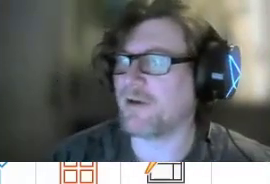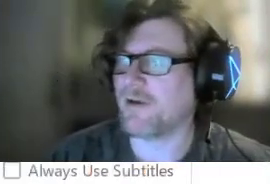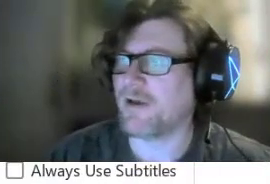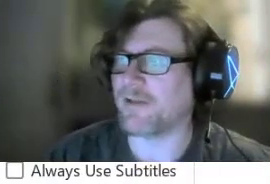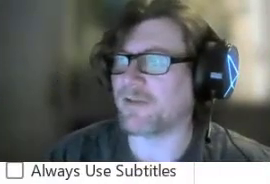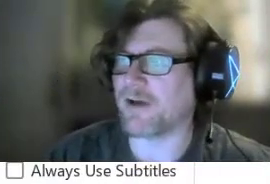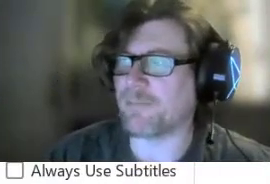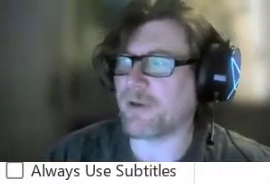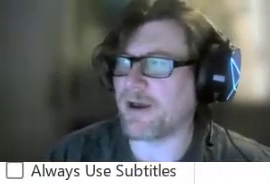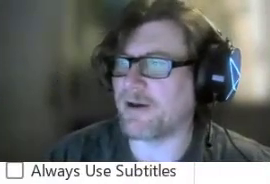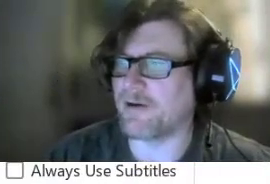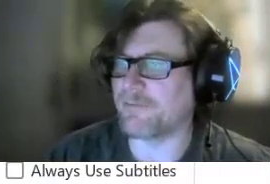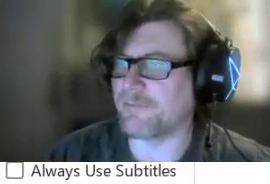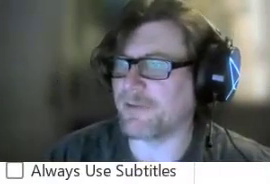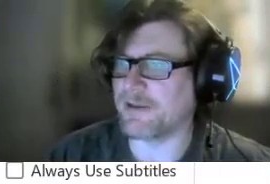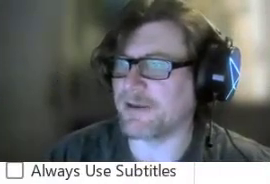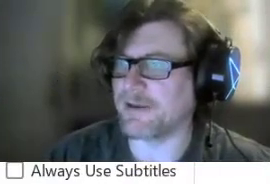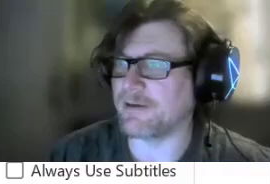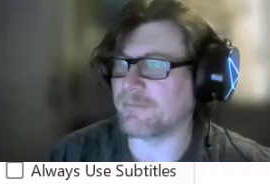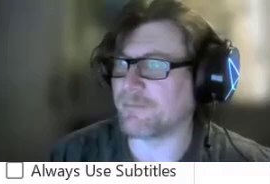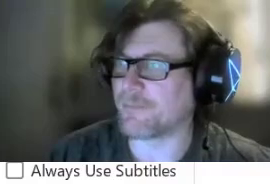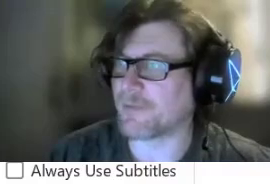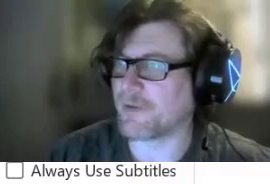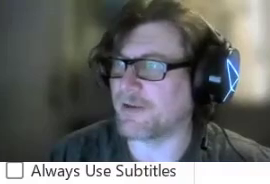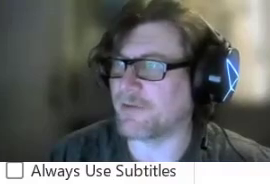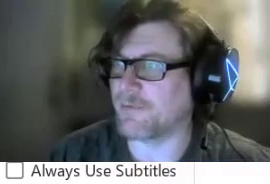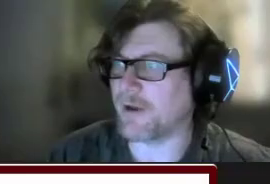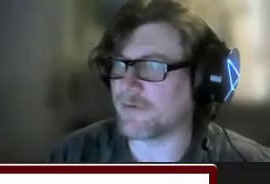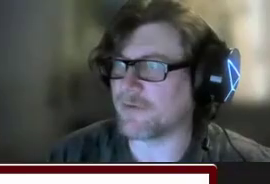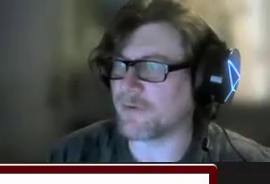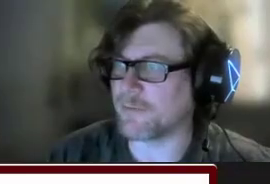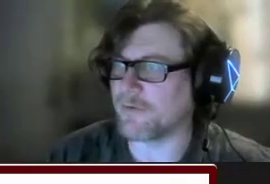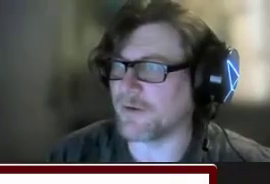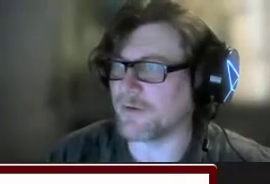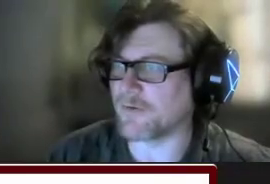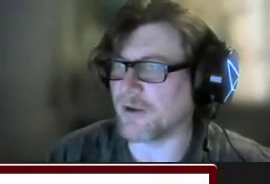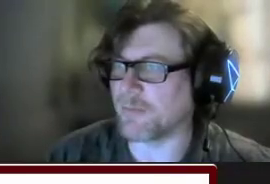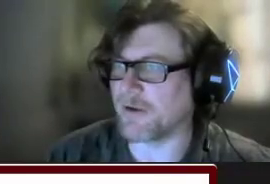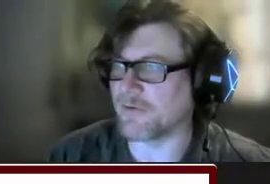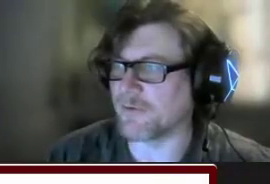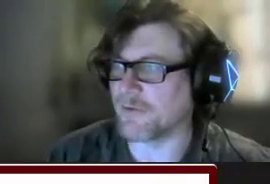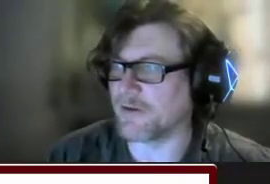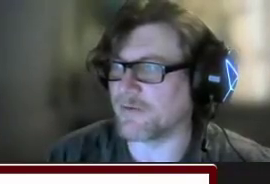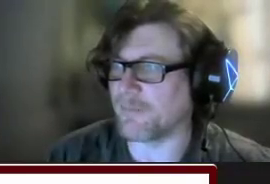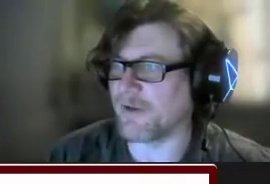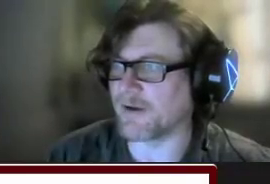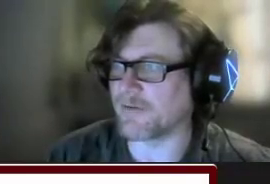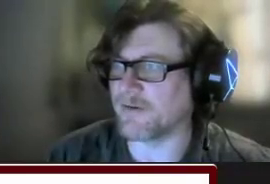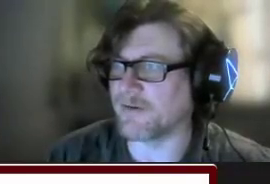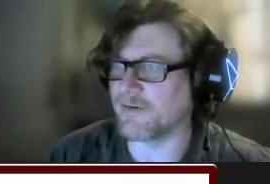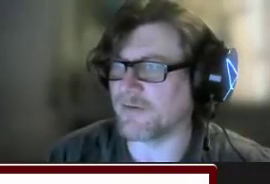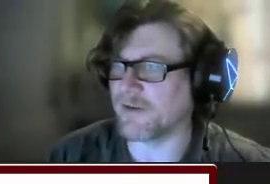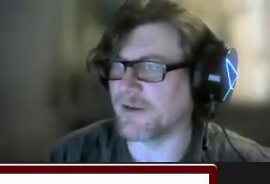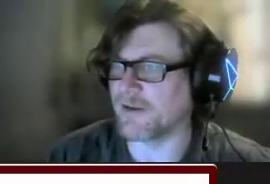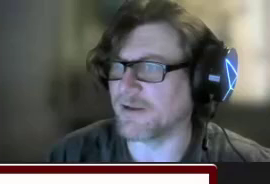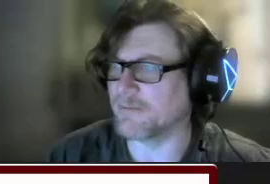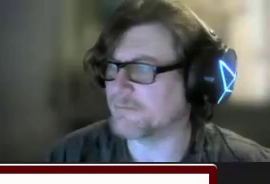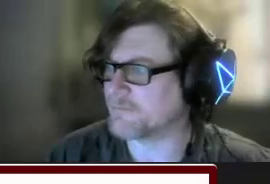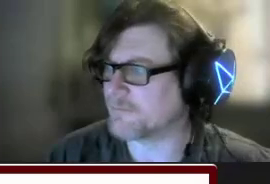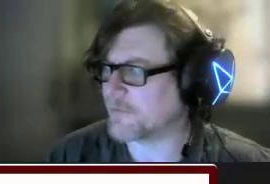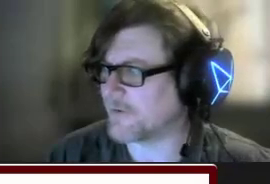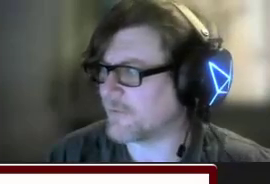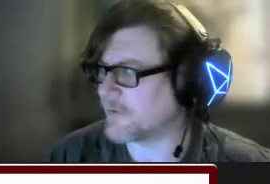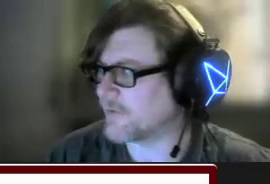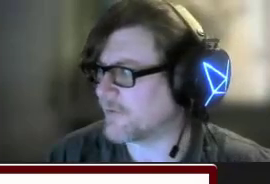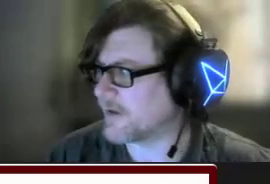sized. At the top we have in the view master, let me see, in the slide master, the top text is